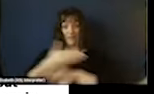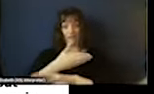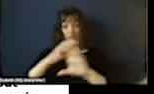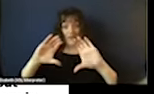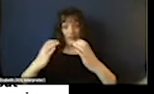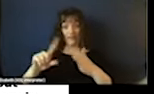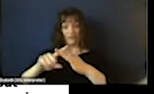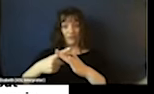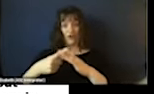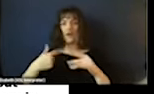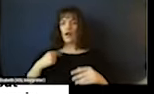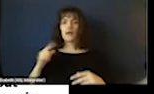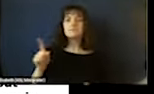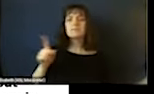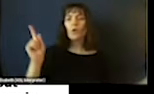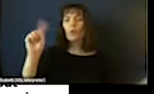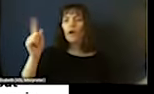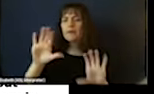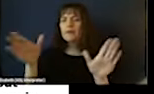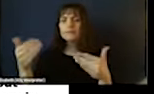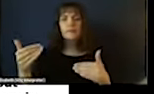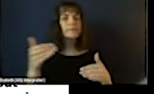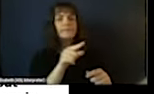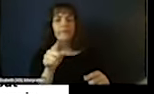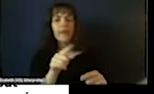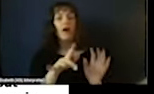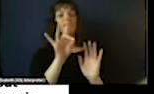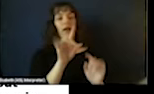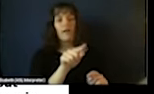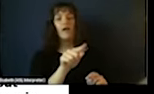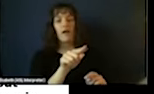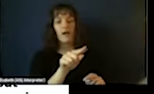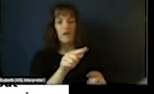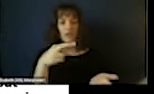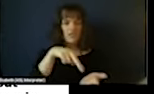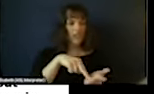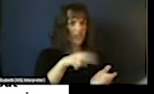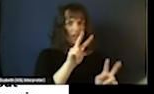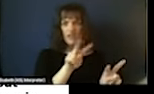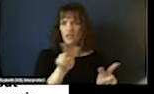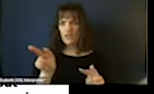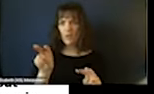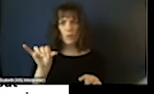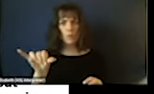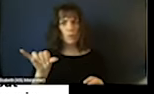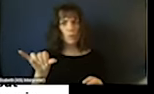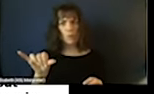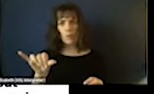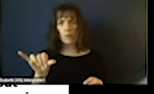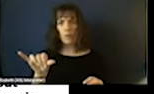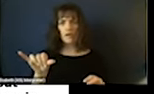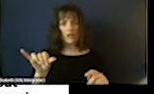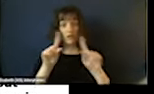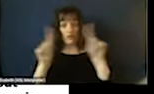was standing in the classroom, I realized that I was only going to be able to access the bottom half, or really the bottom third of the